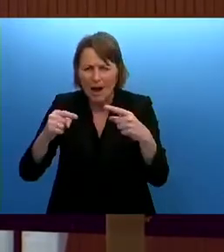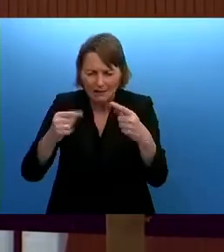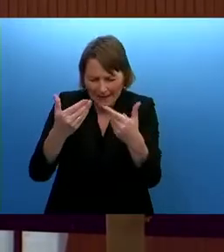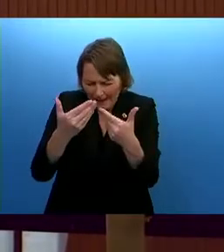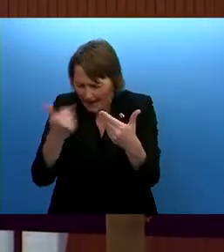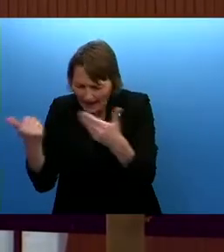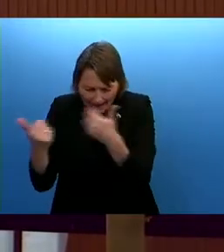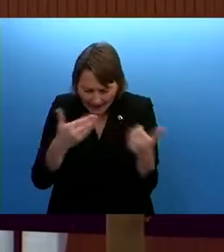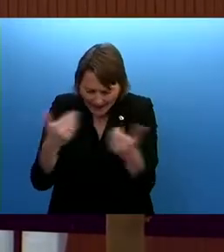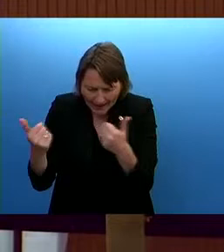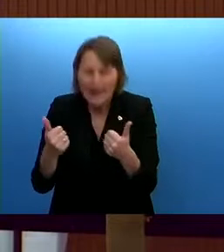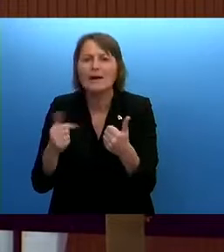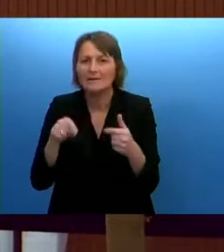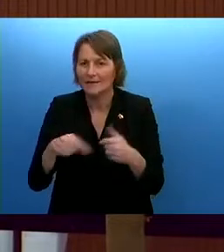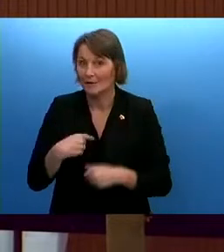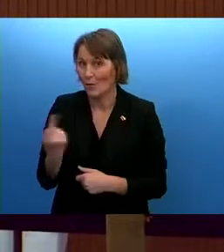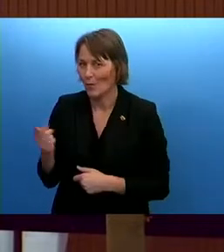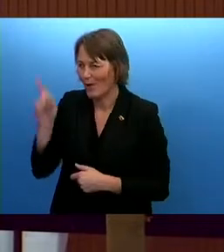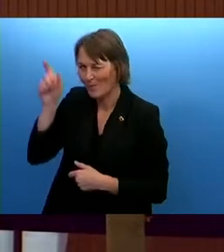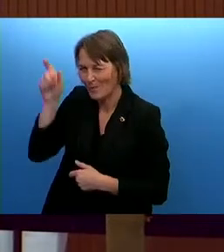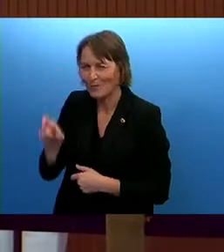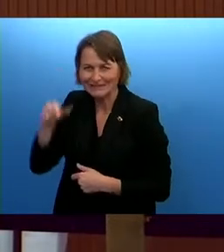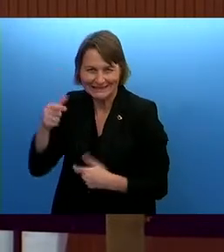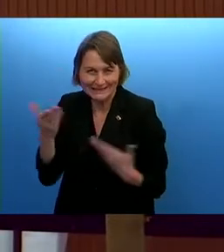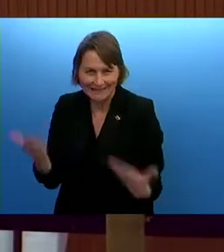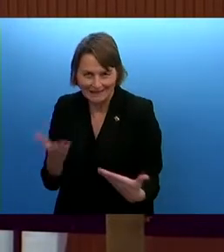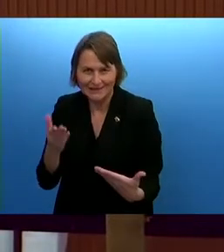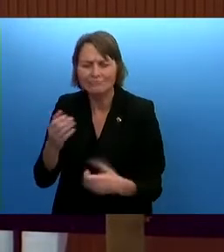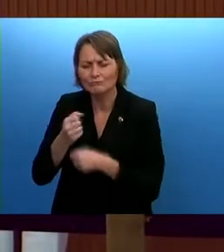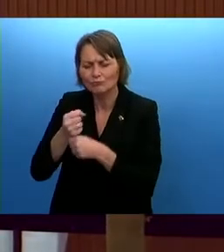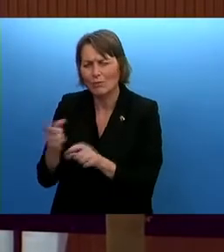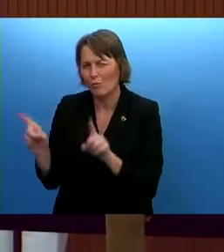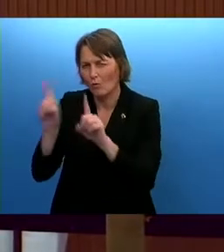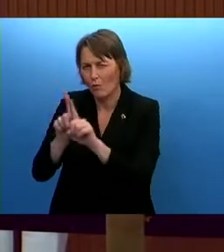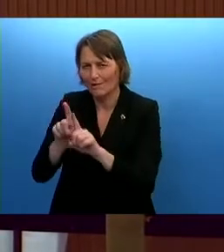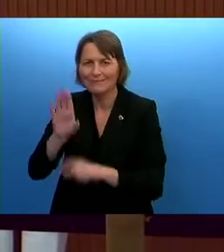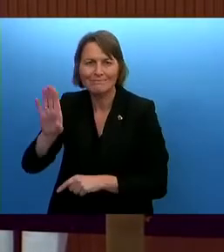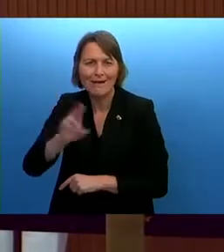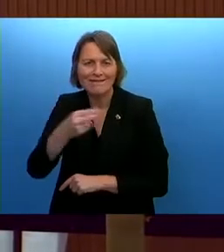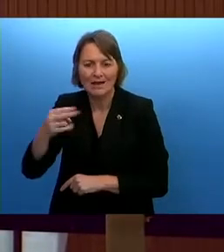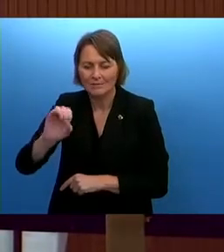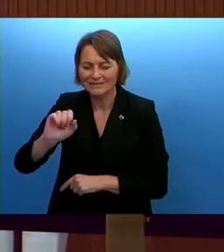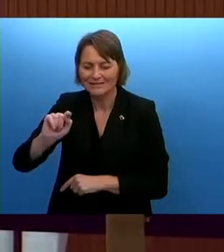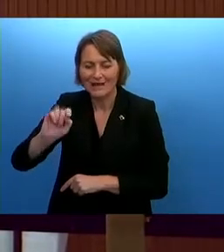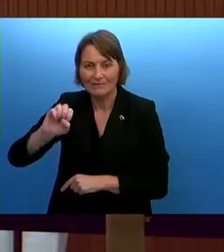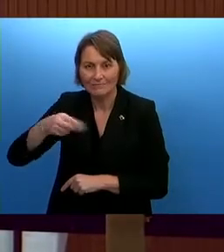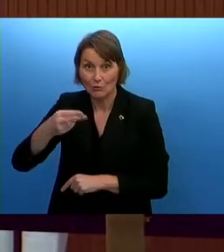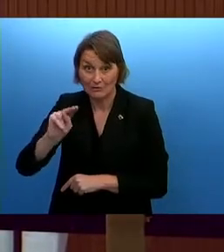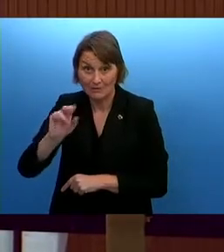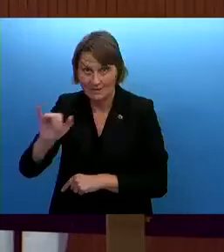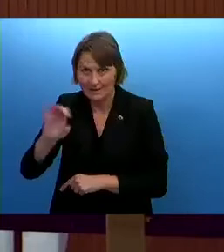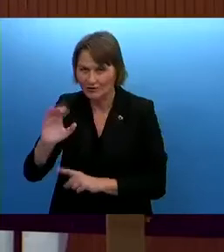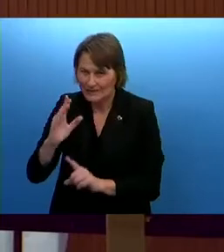us, she's the focal point for the UNDI's implementation and is working very hard. She has included this in